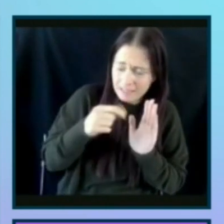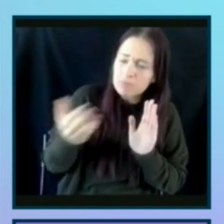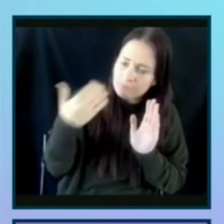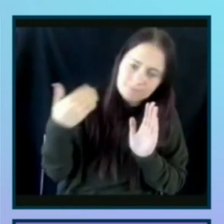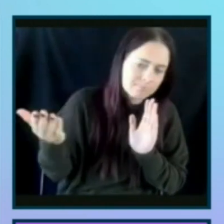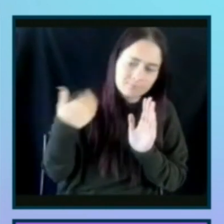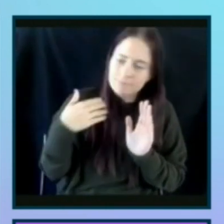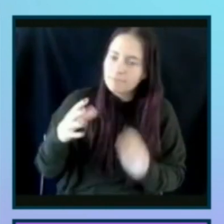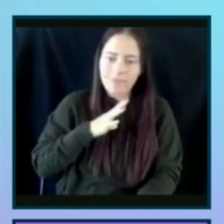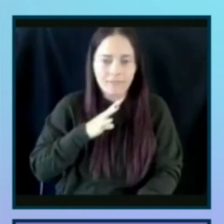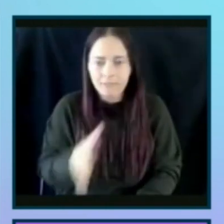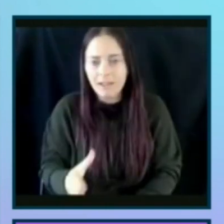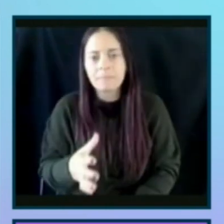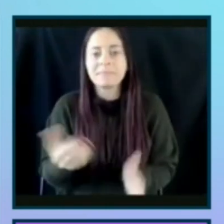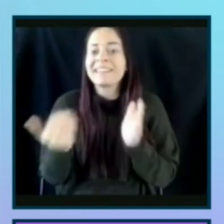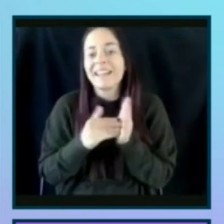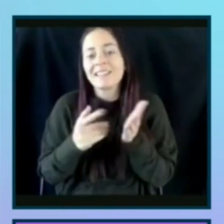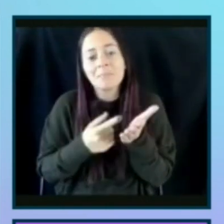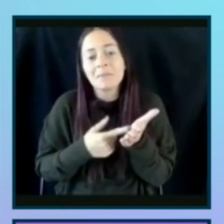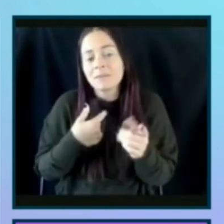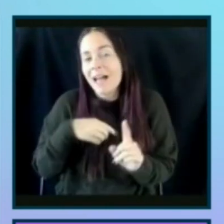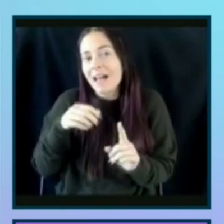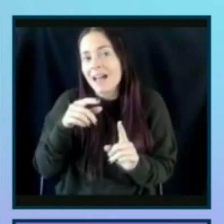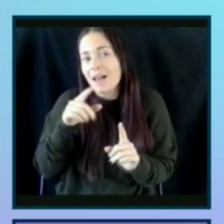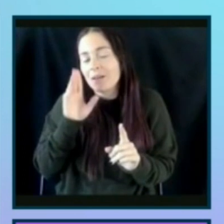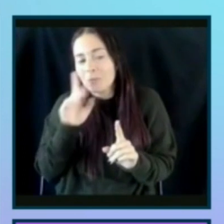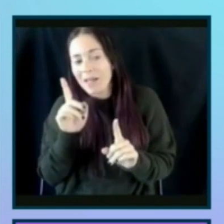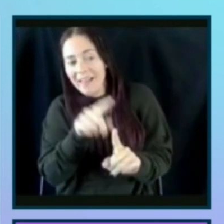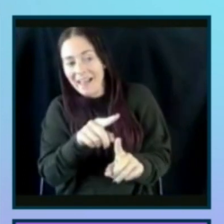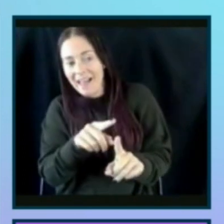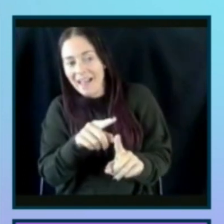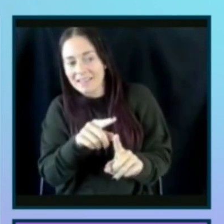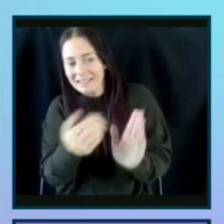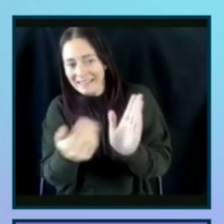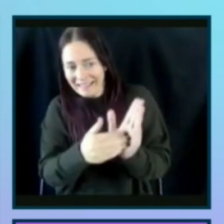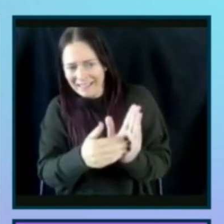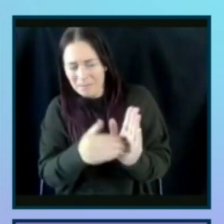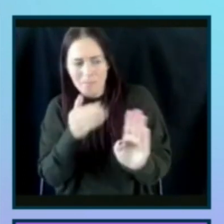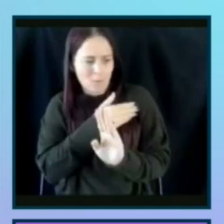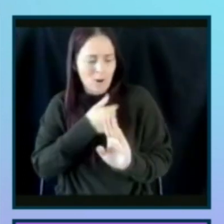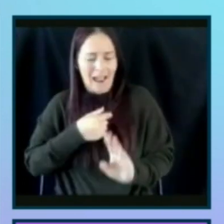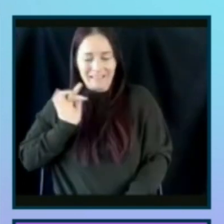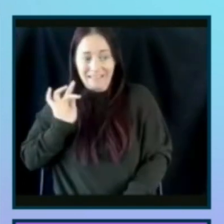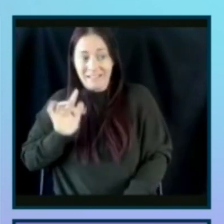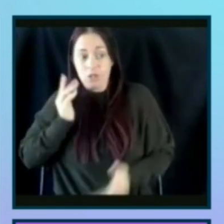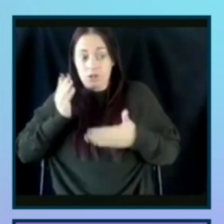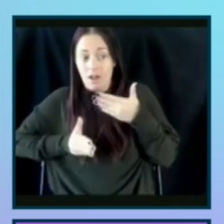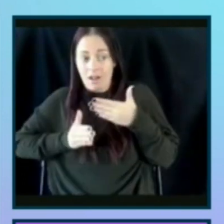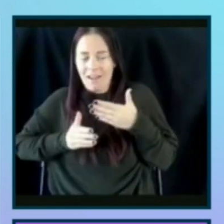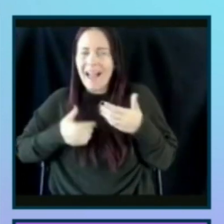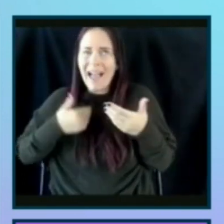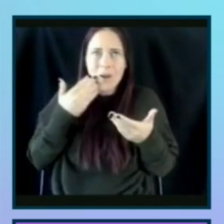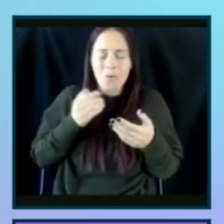I know, again, I sometimes will ask again before I say I'm done, because it's like, okay, I know I'm at this right spot,